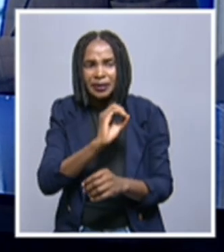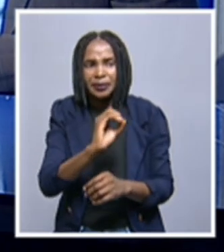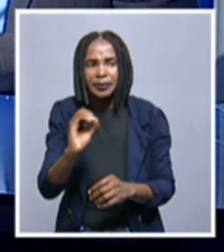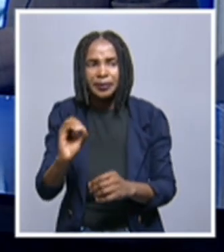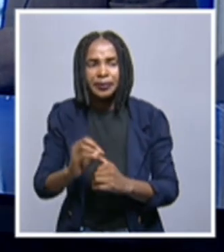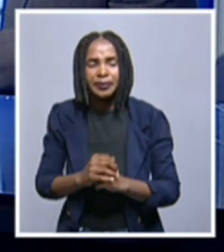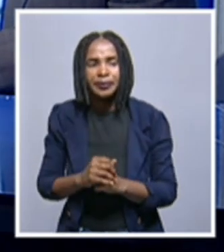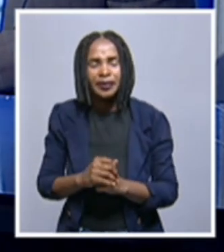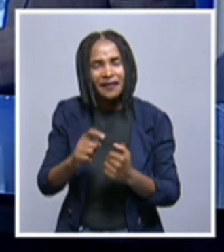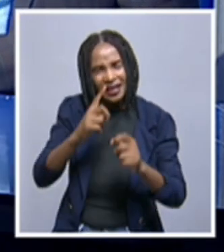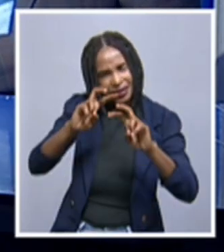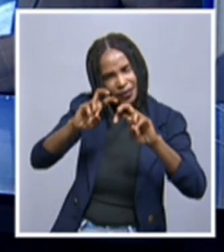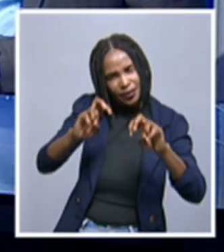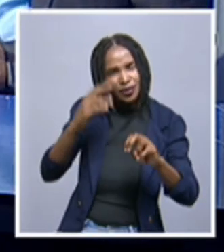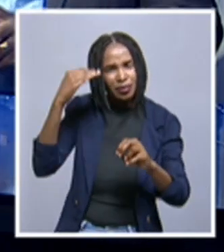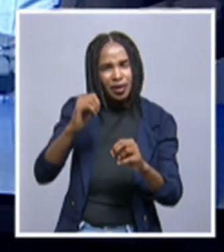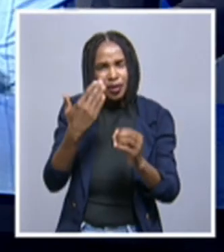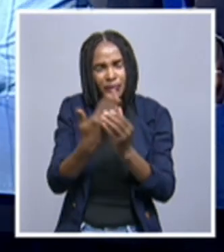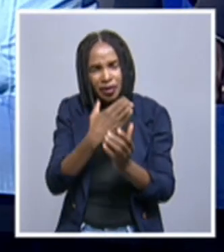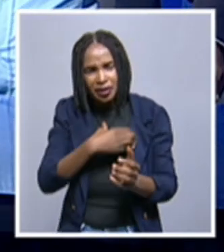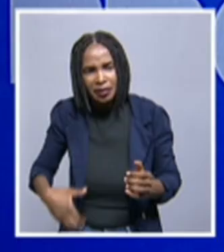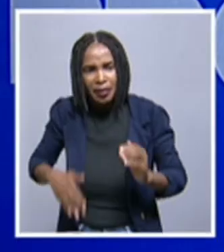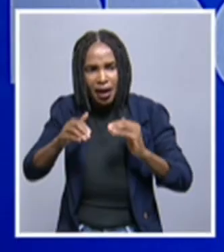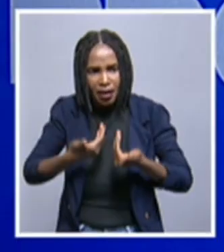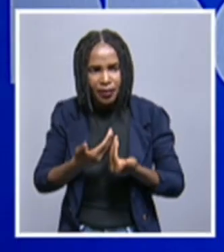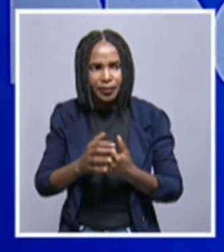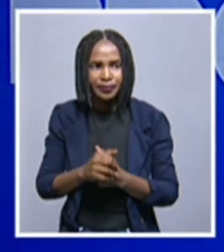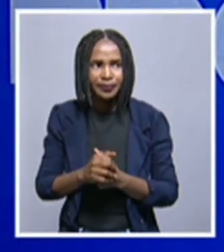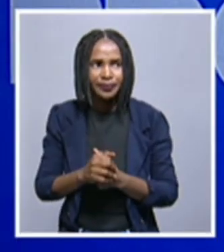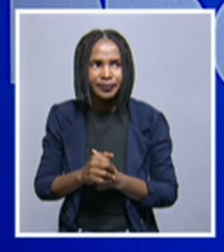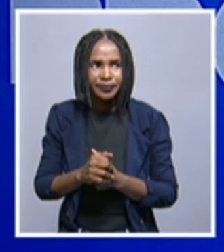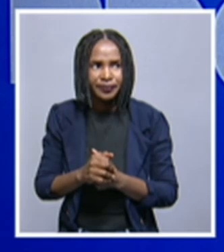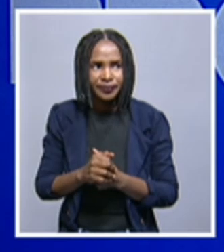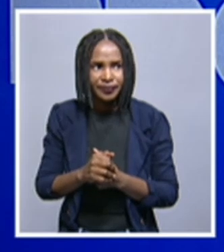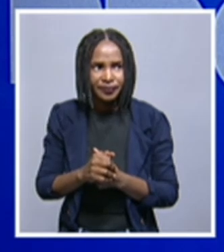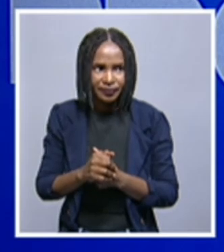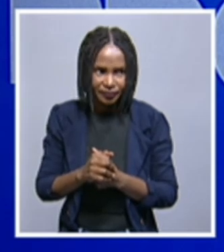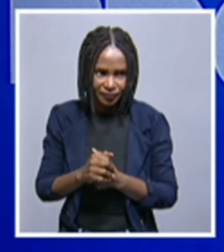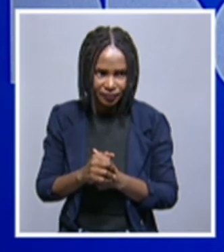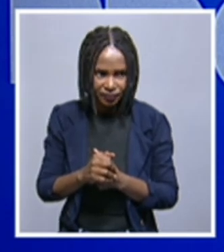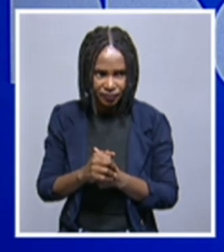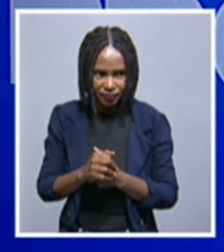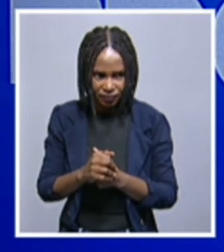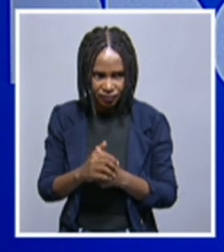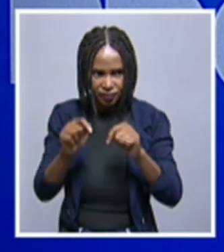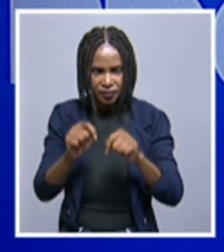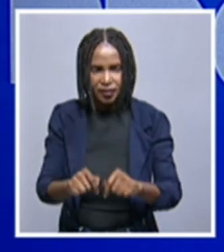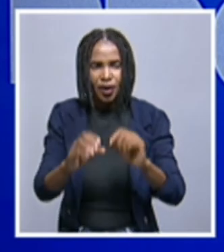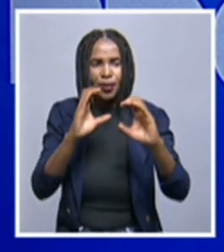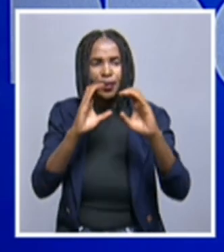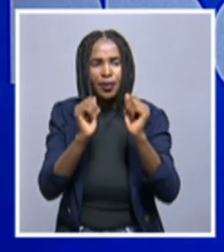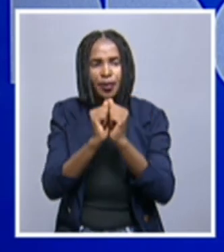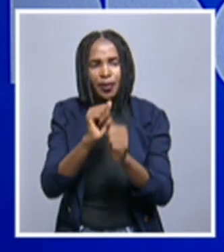here. The pleasure is all mine. All right. Thank you. Well, that was a communication that I just had with the